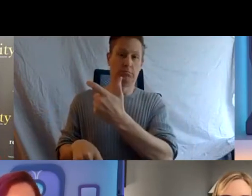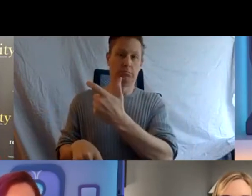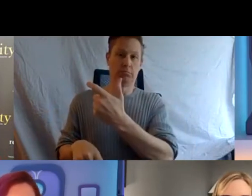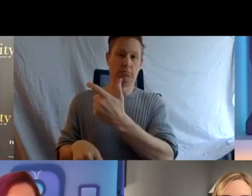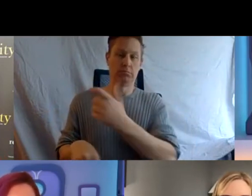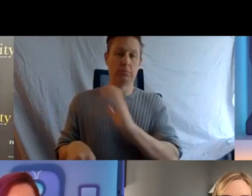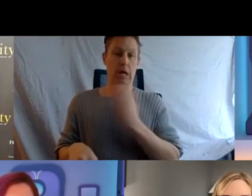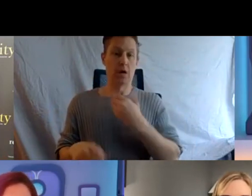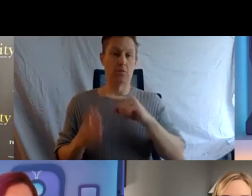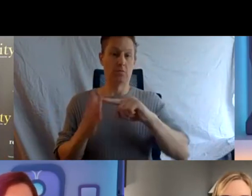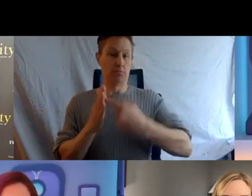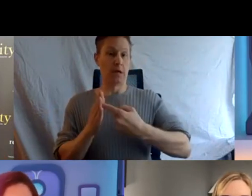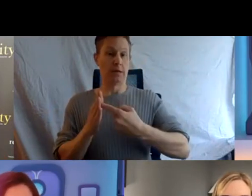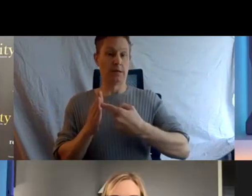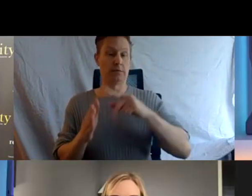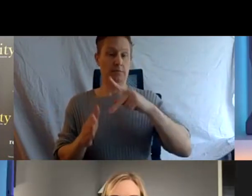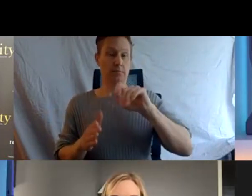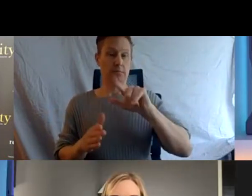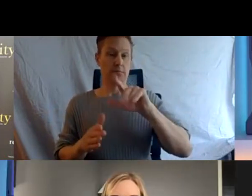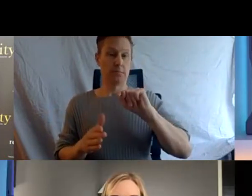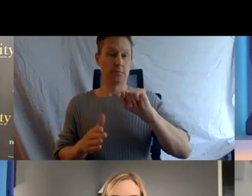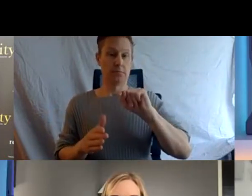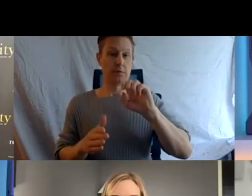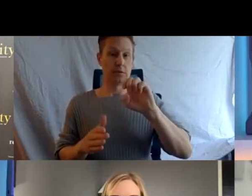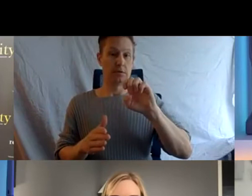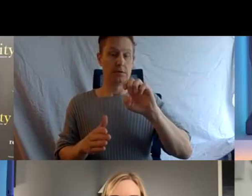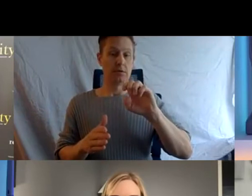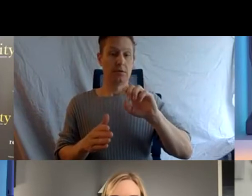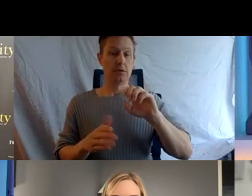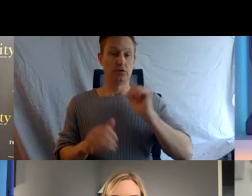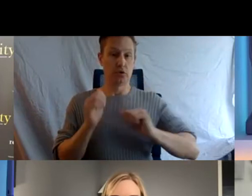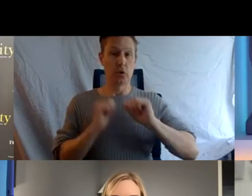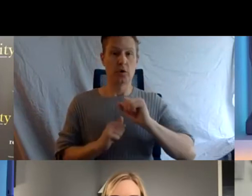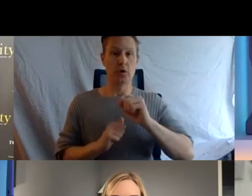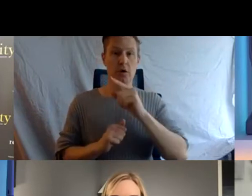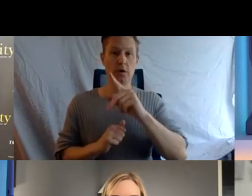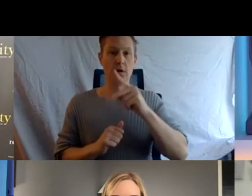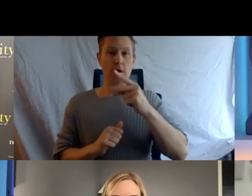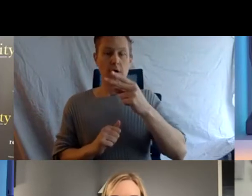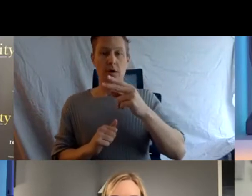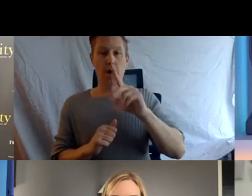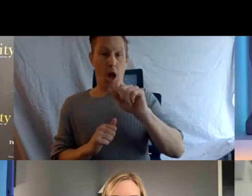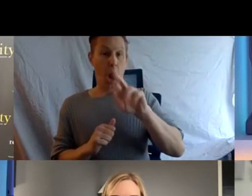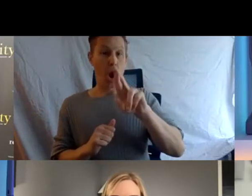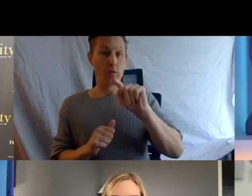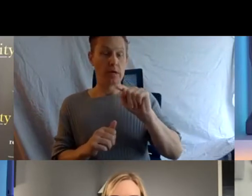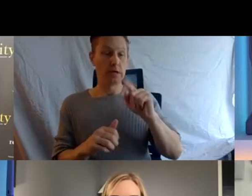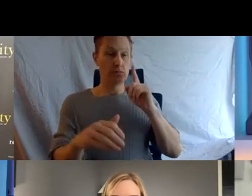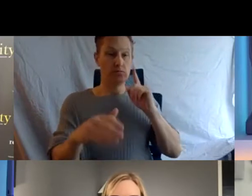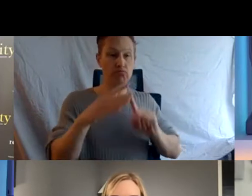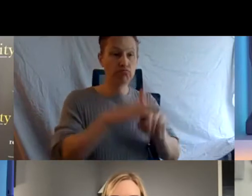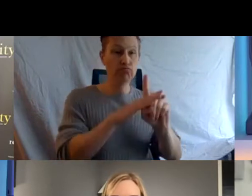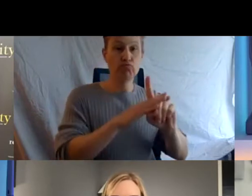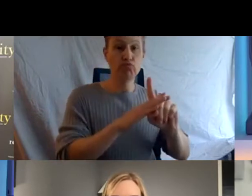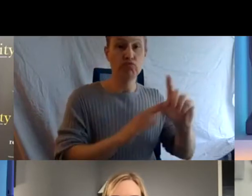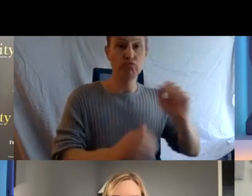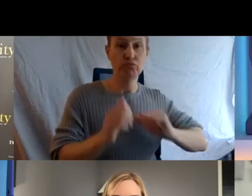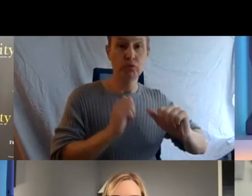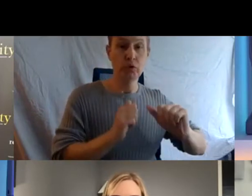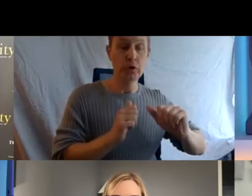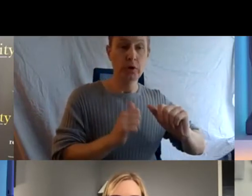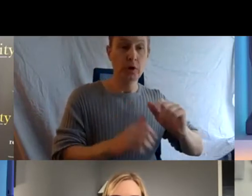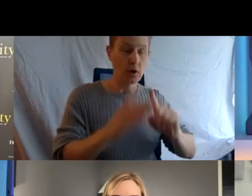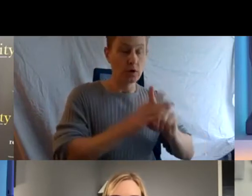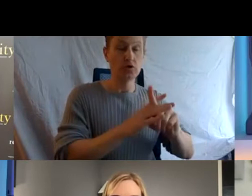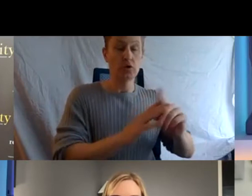pilot episode is Ari coming to town, but none of the kids blink an eye about the chair or ask him any questions, or it's